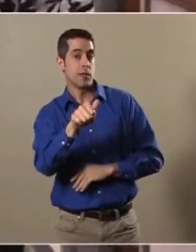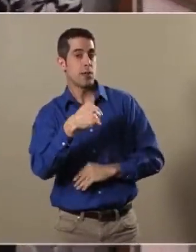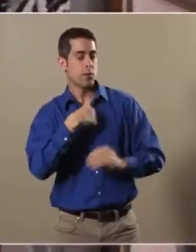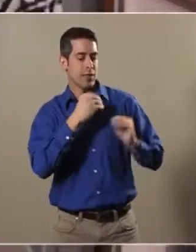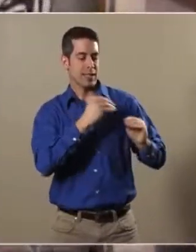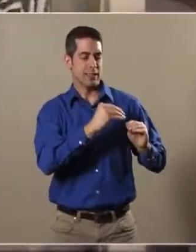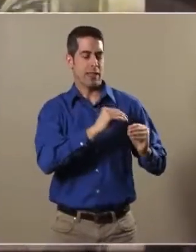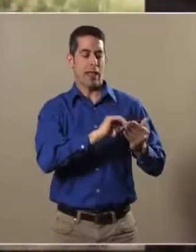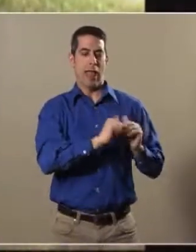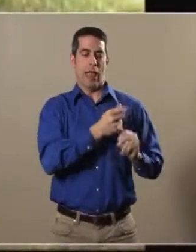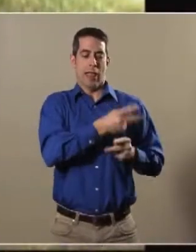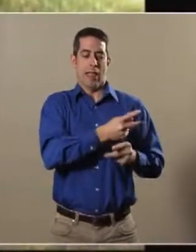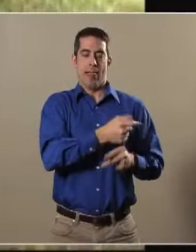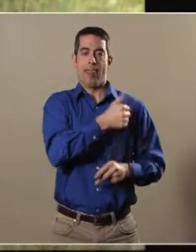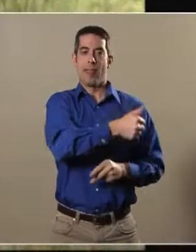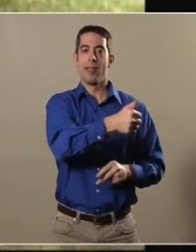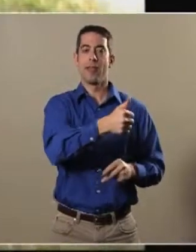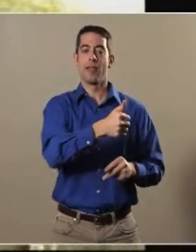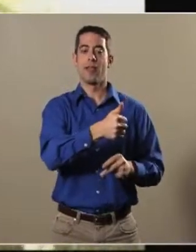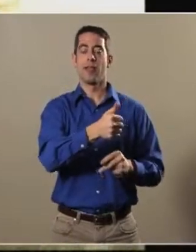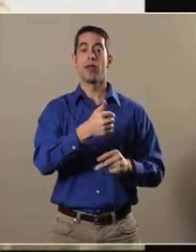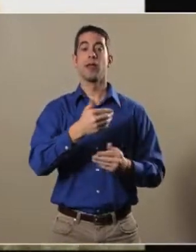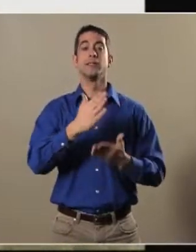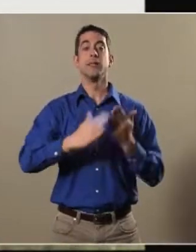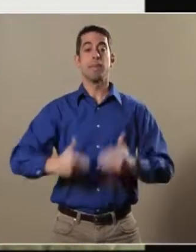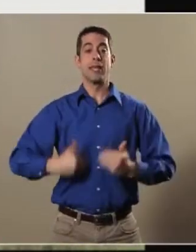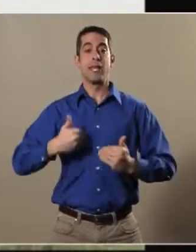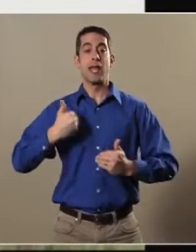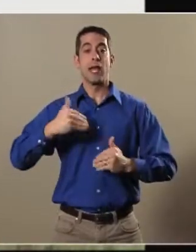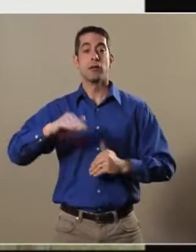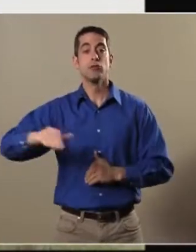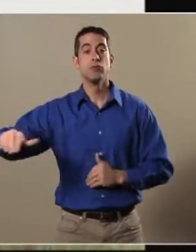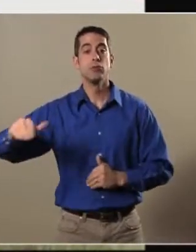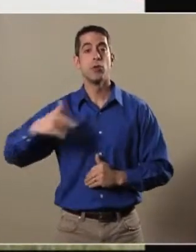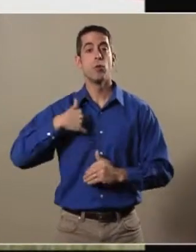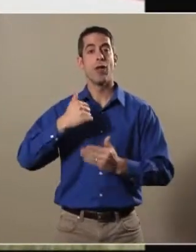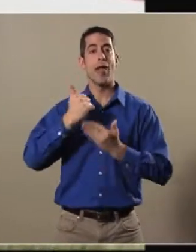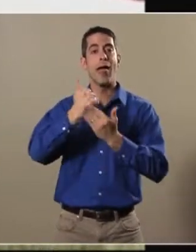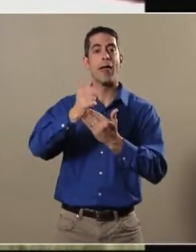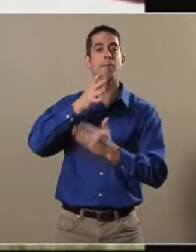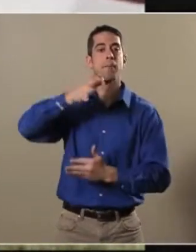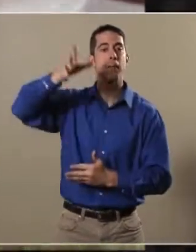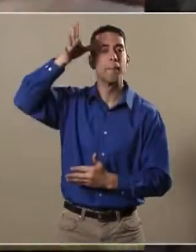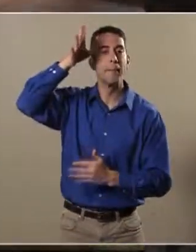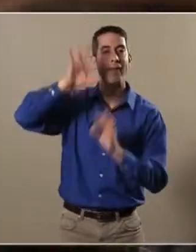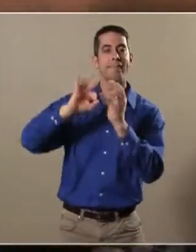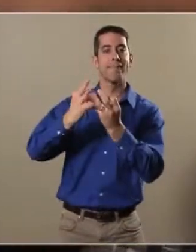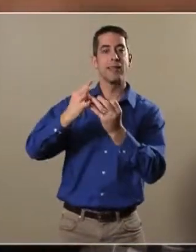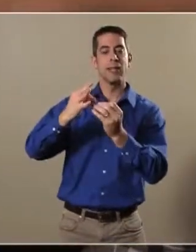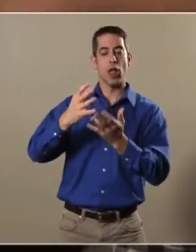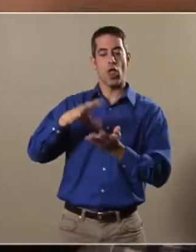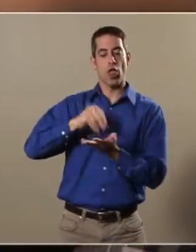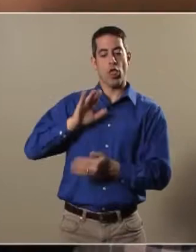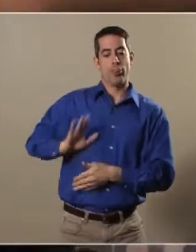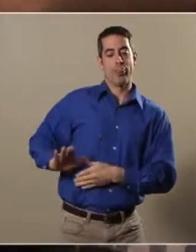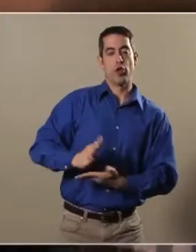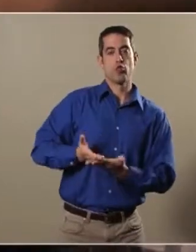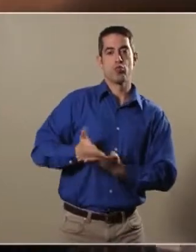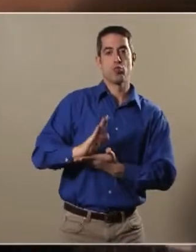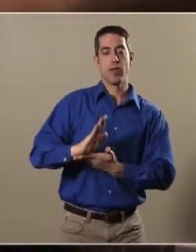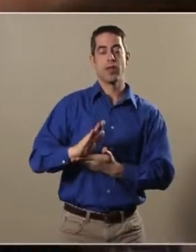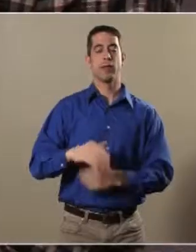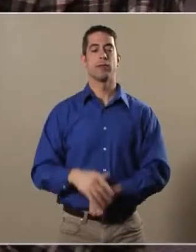and their households. We work with young people and their parents to make sure kids get the education to which they're entitled. And we offer